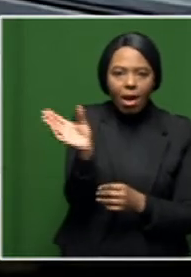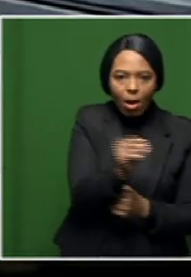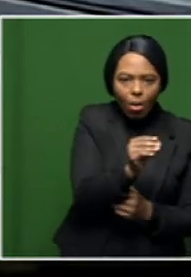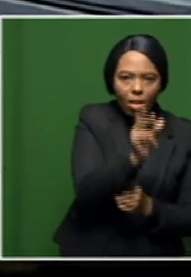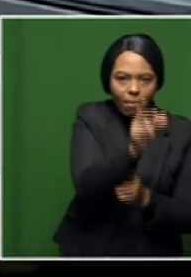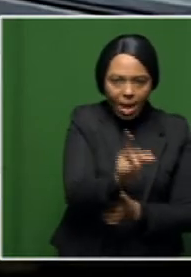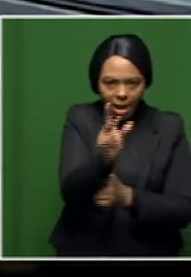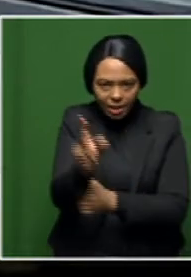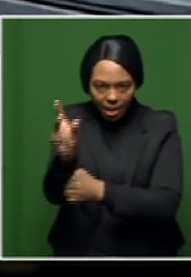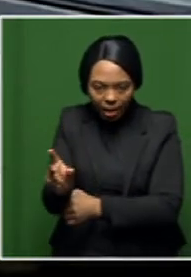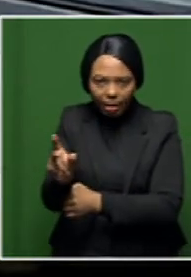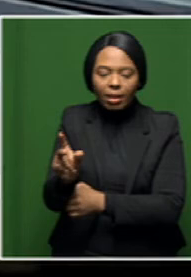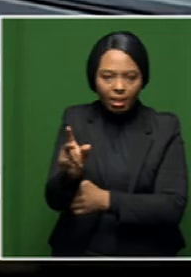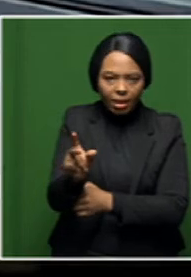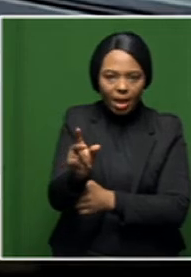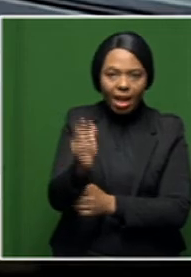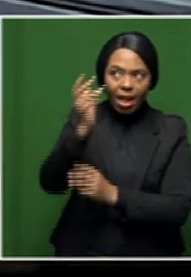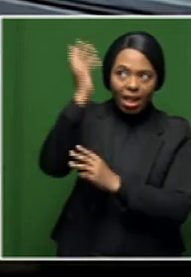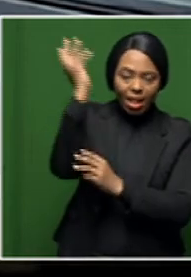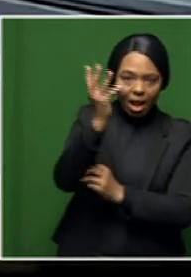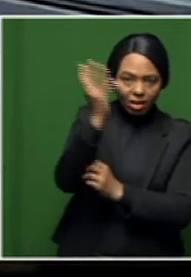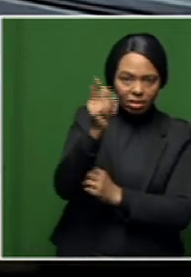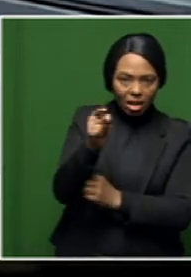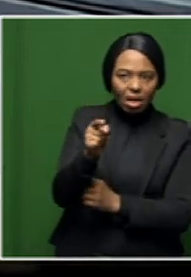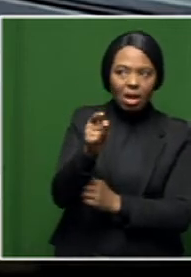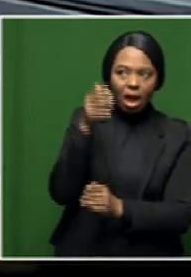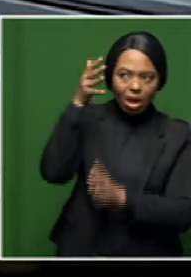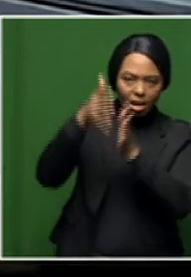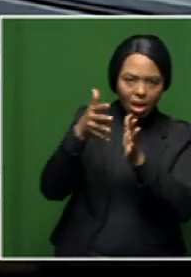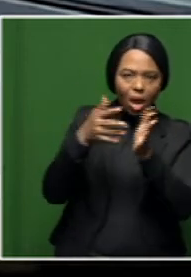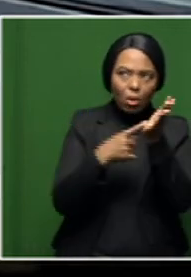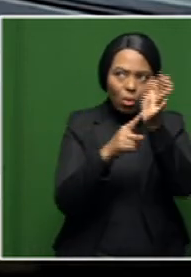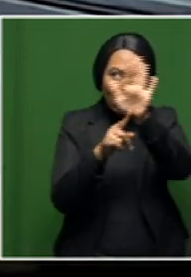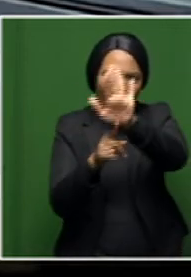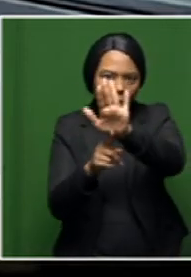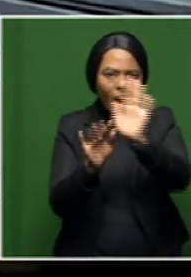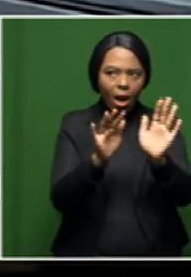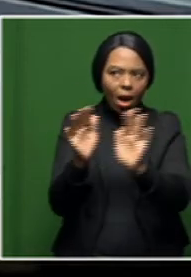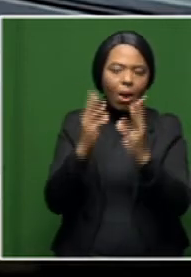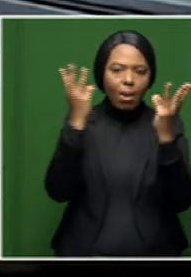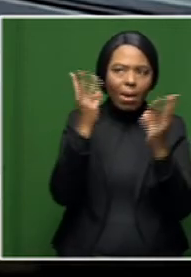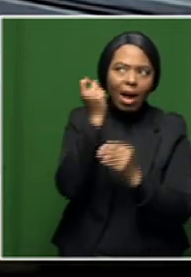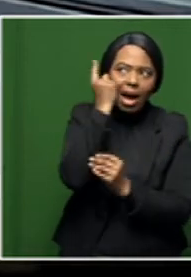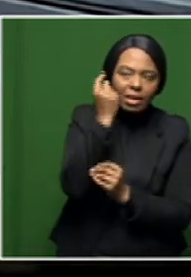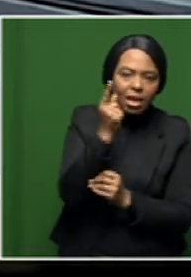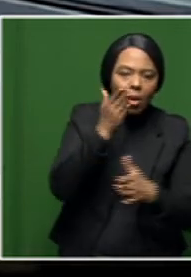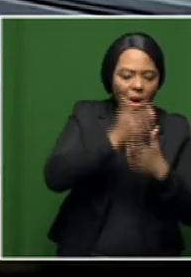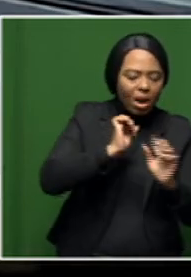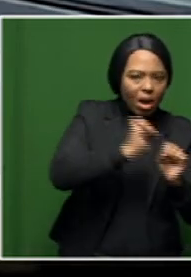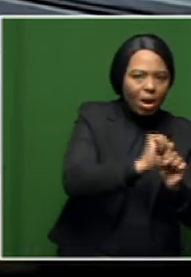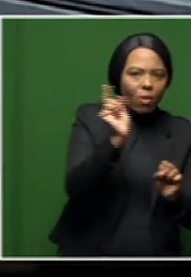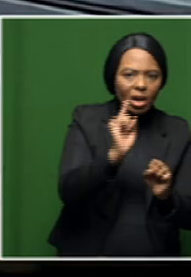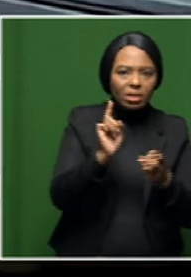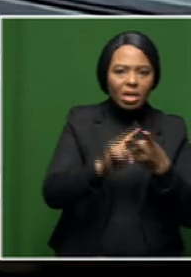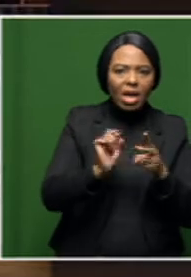And the lecture really creates an environment and a context in which people can understand how she was working, what she was thinking,